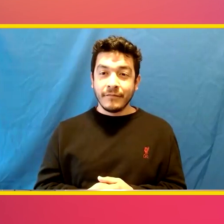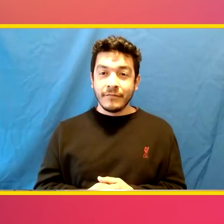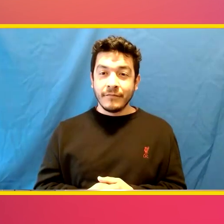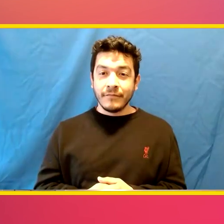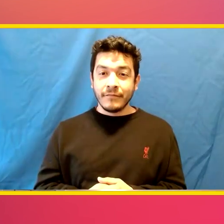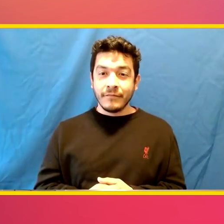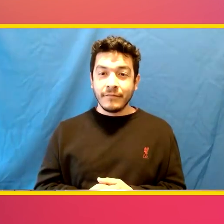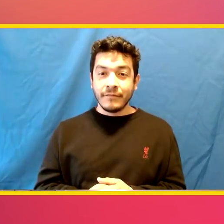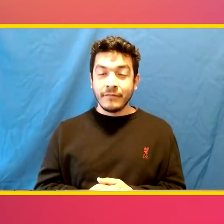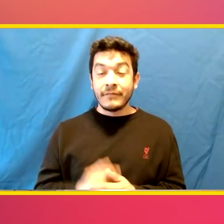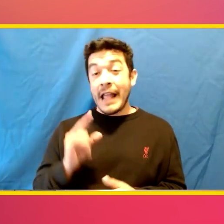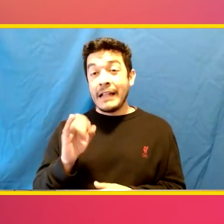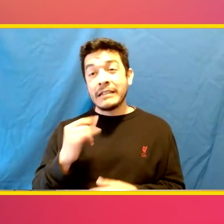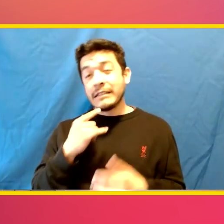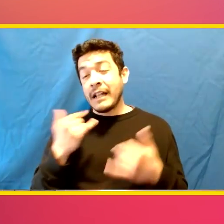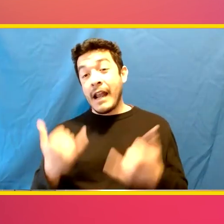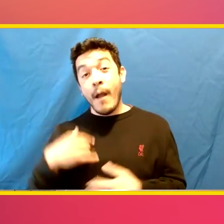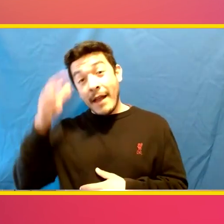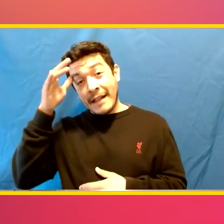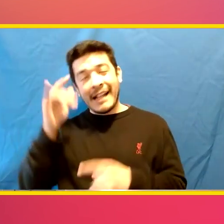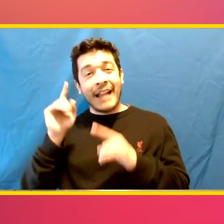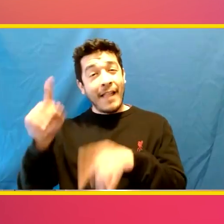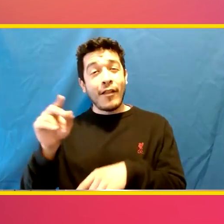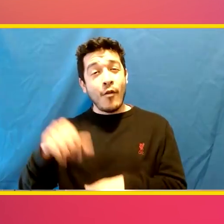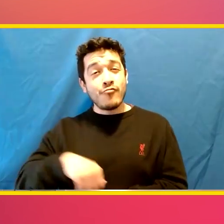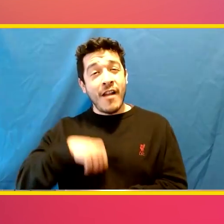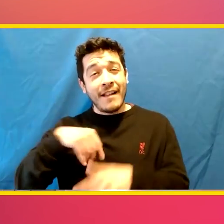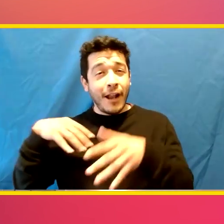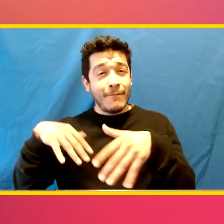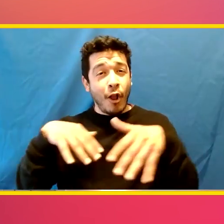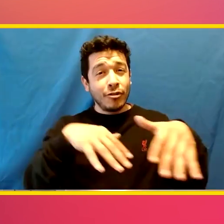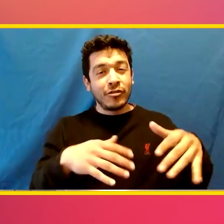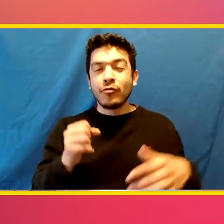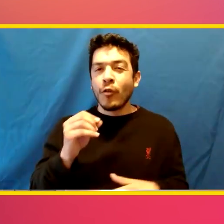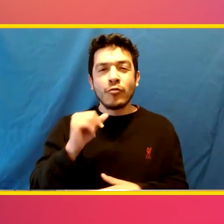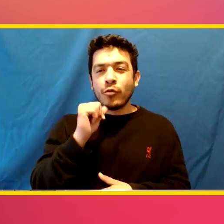Yeah. And now my dad, is the one like at the Pride March. So don't